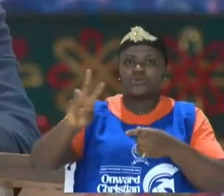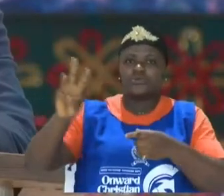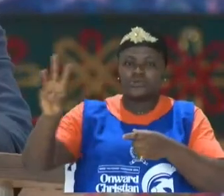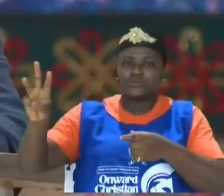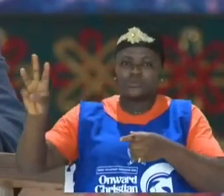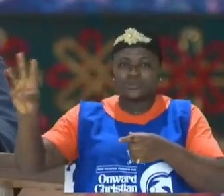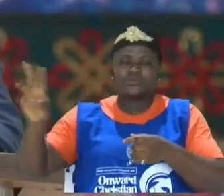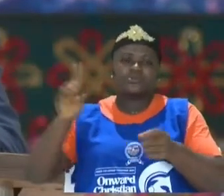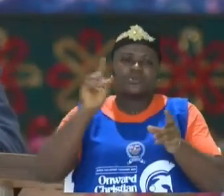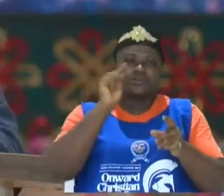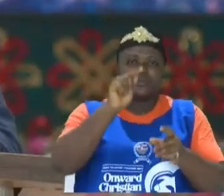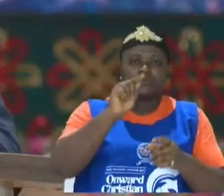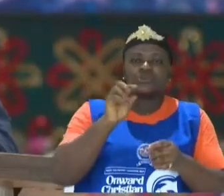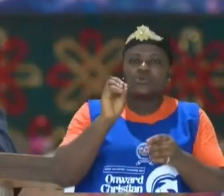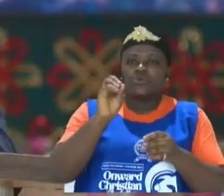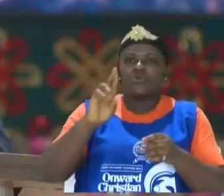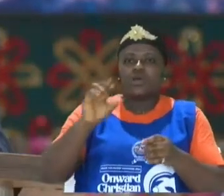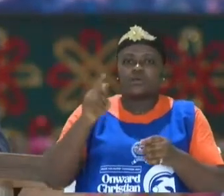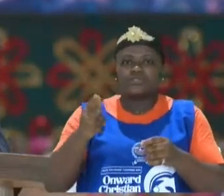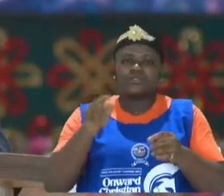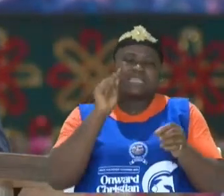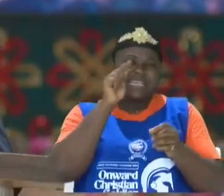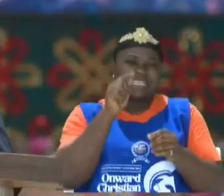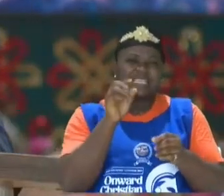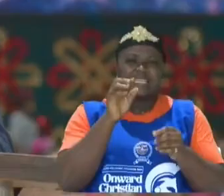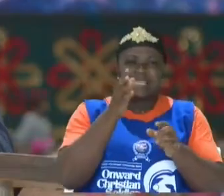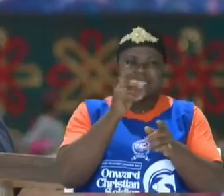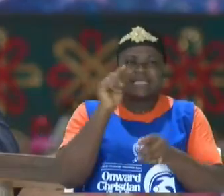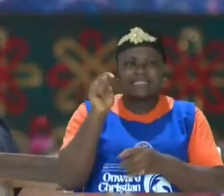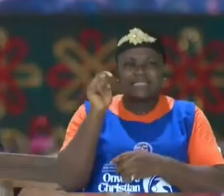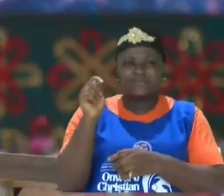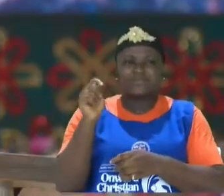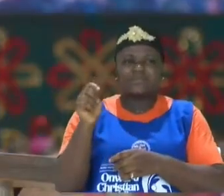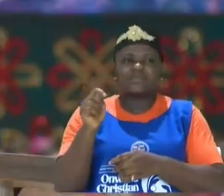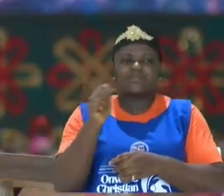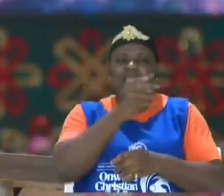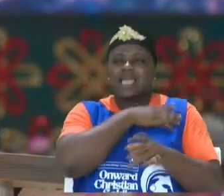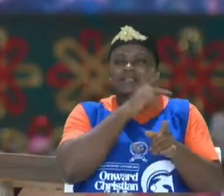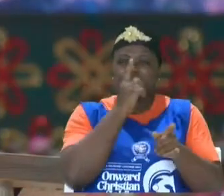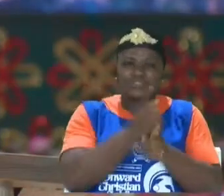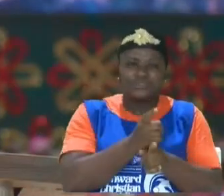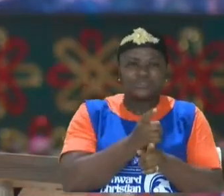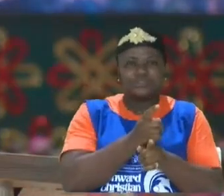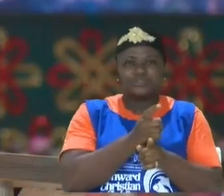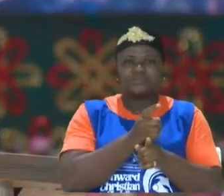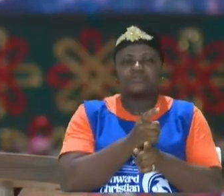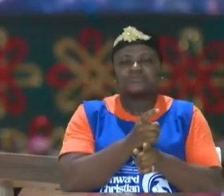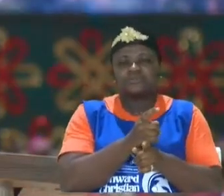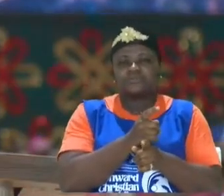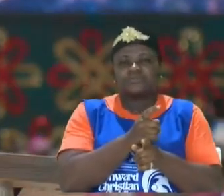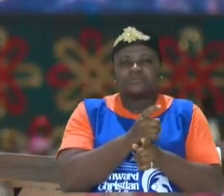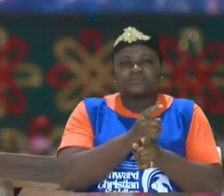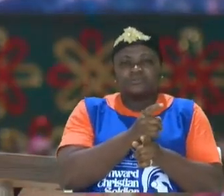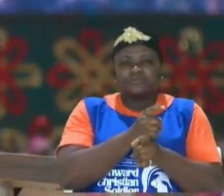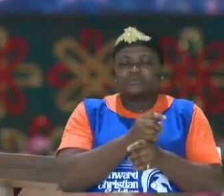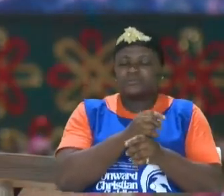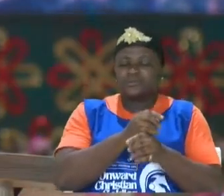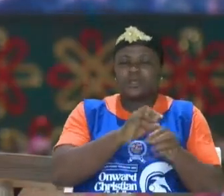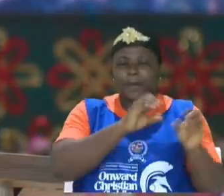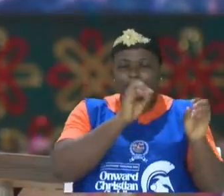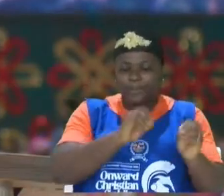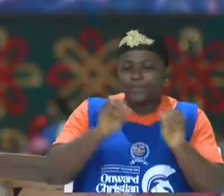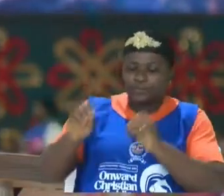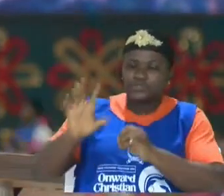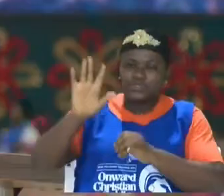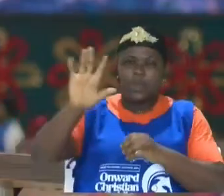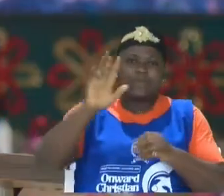www.org and click on testimonies and just print out, type out your testimonies, and the